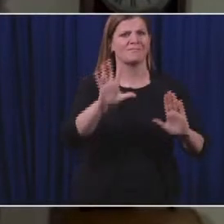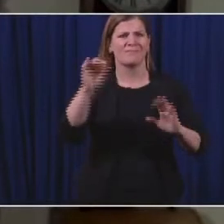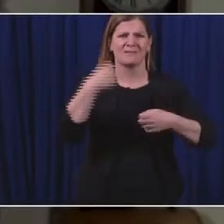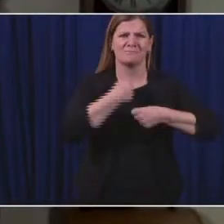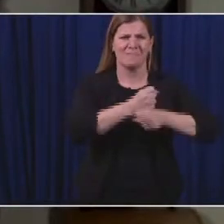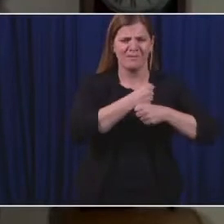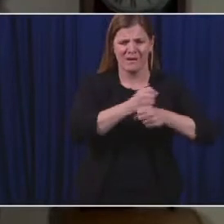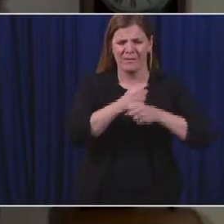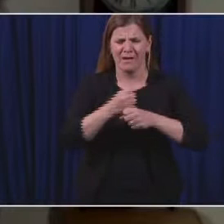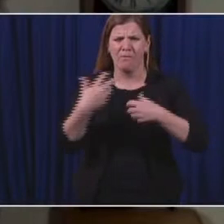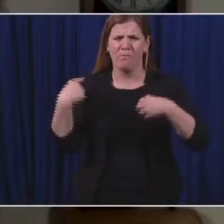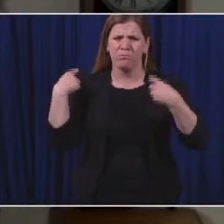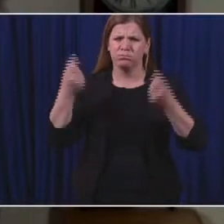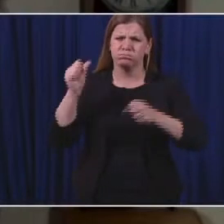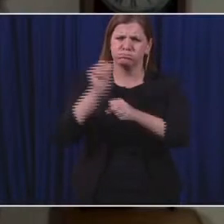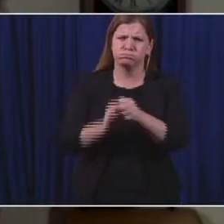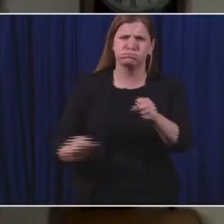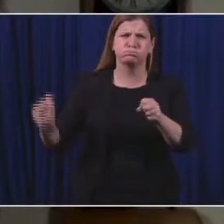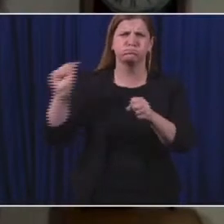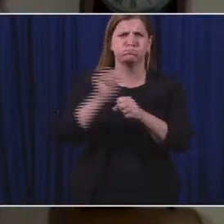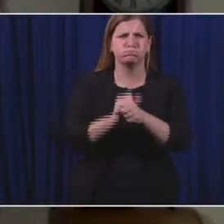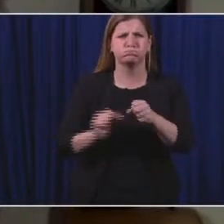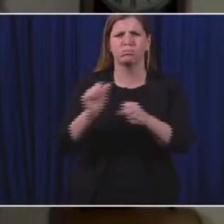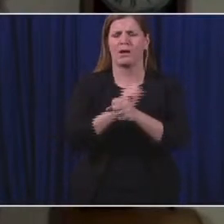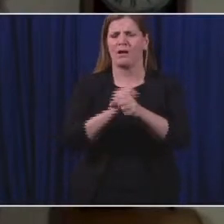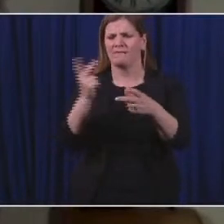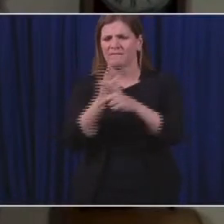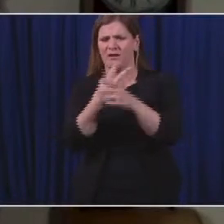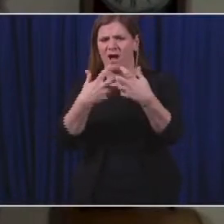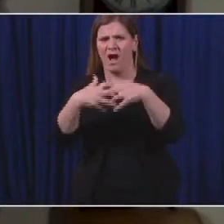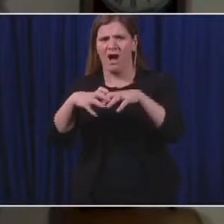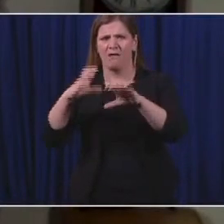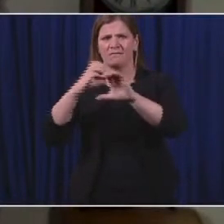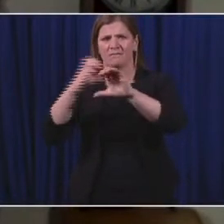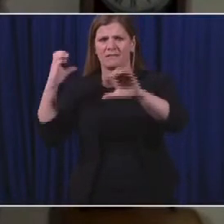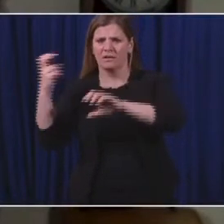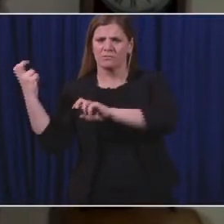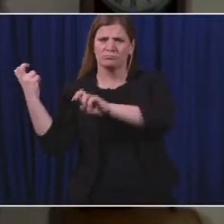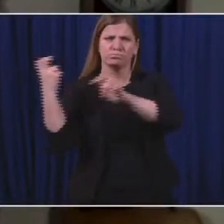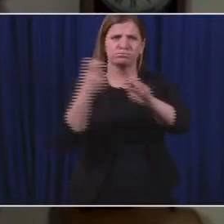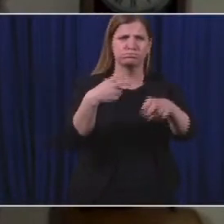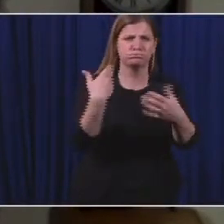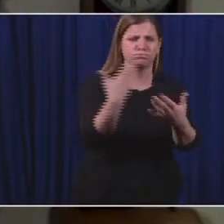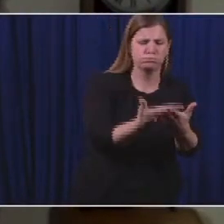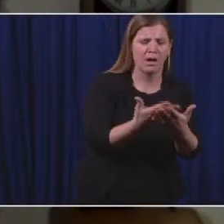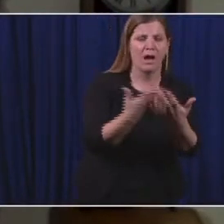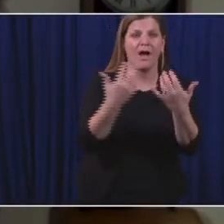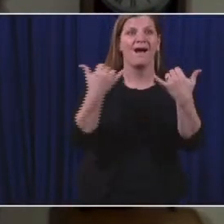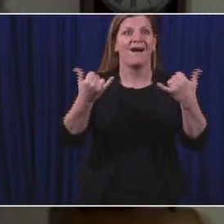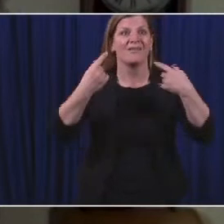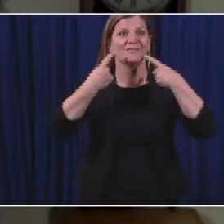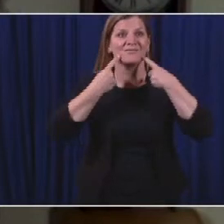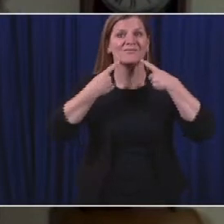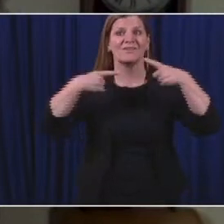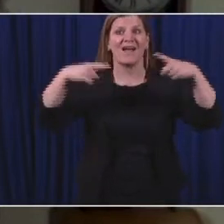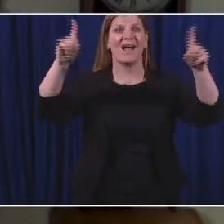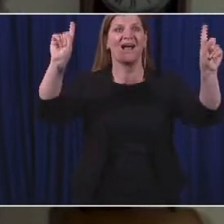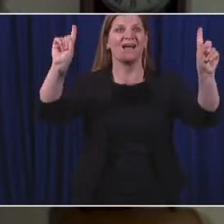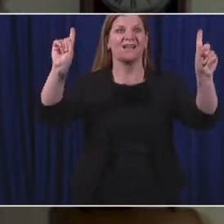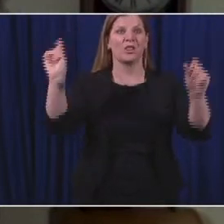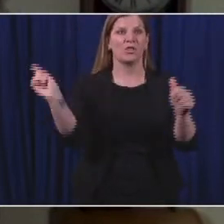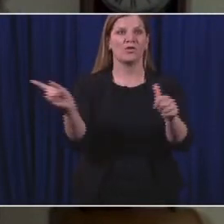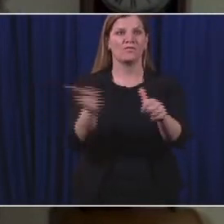companies, and now transportation and logistic professionals, the first vaccines to